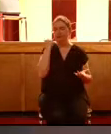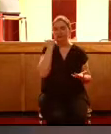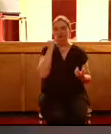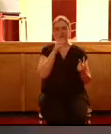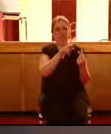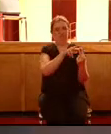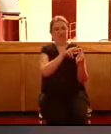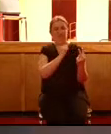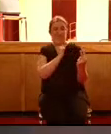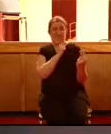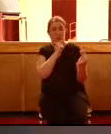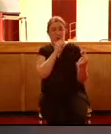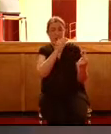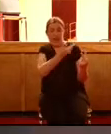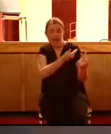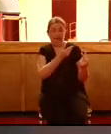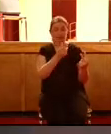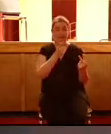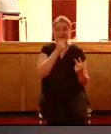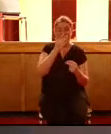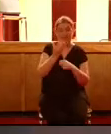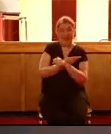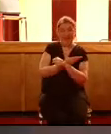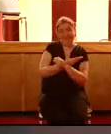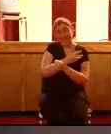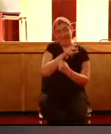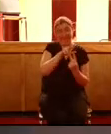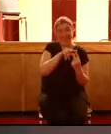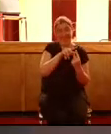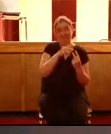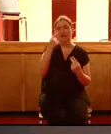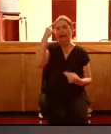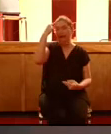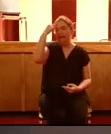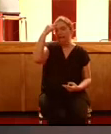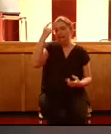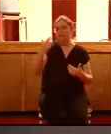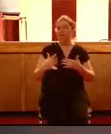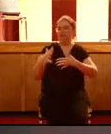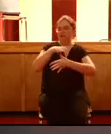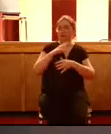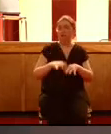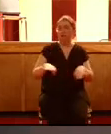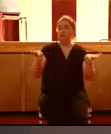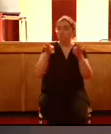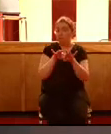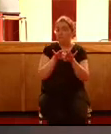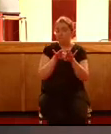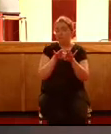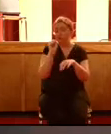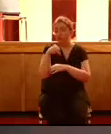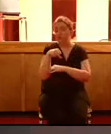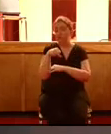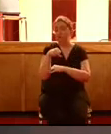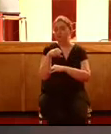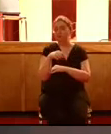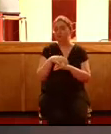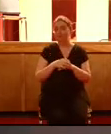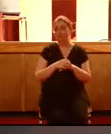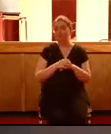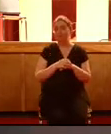that you knew had the fire in them. So I think seniority is important. It's something that you could decide on if you had